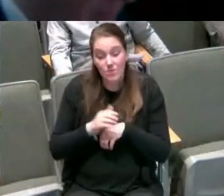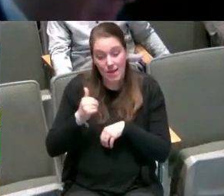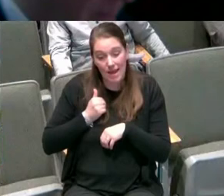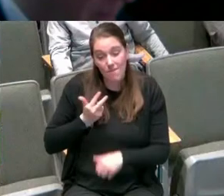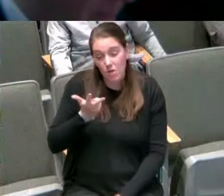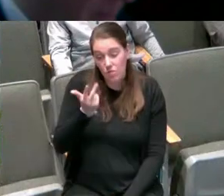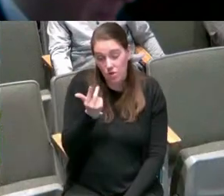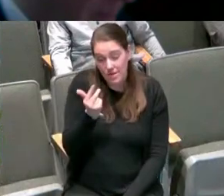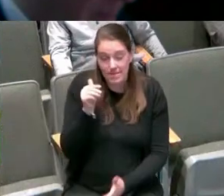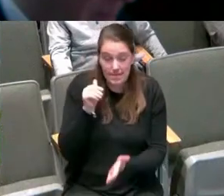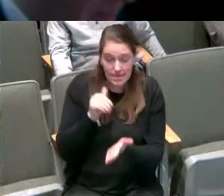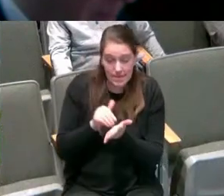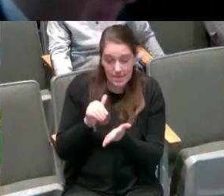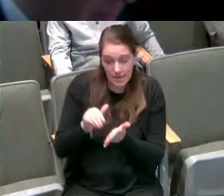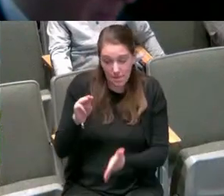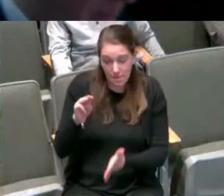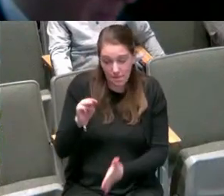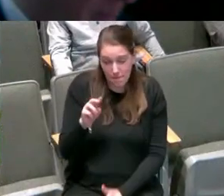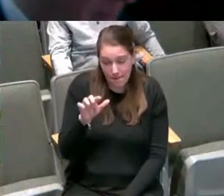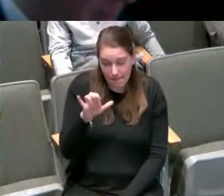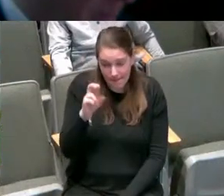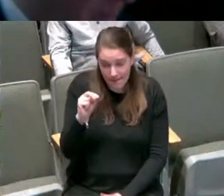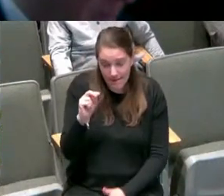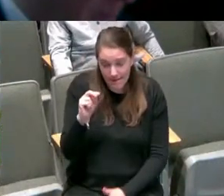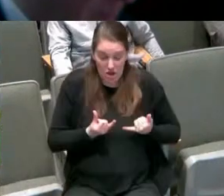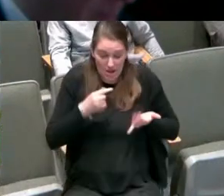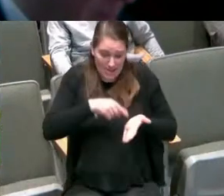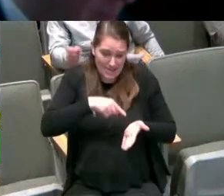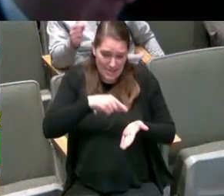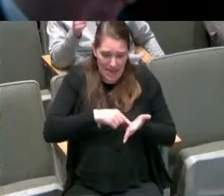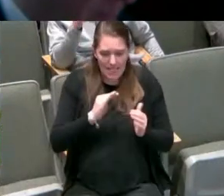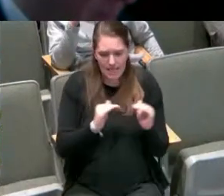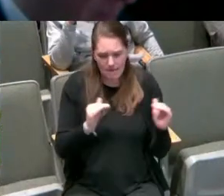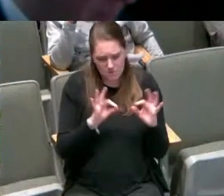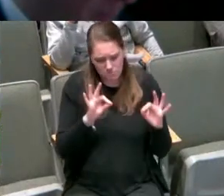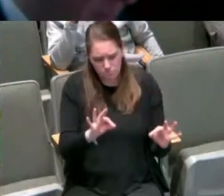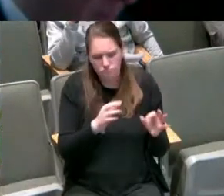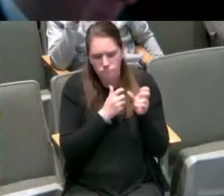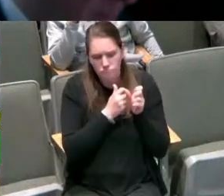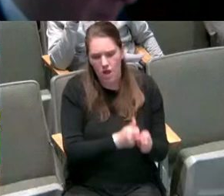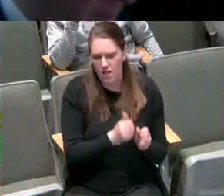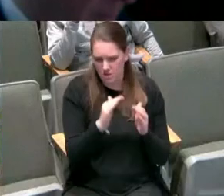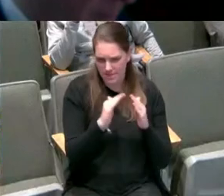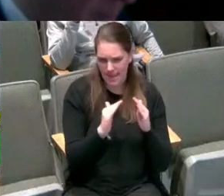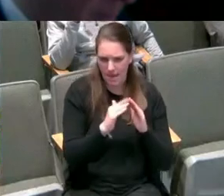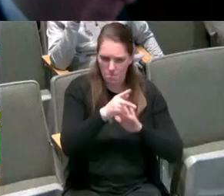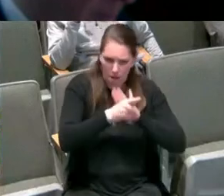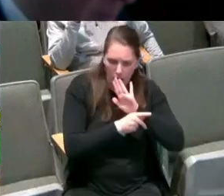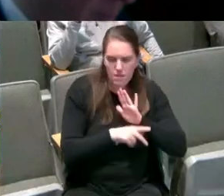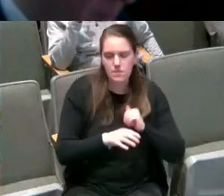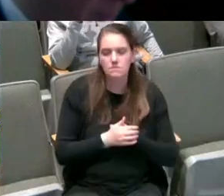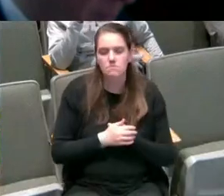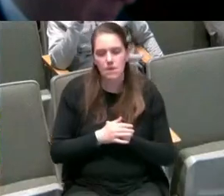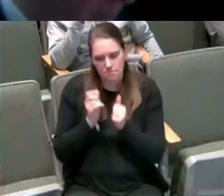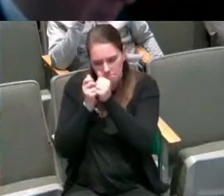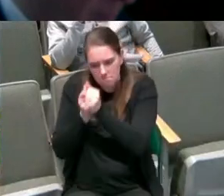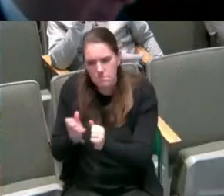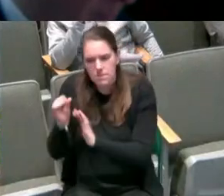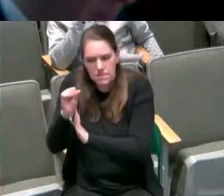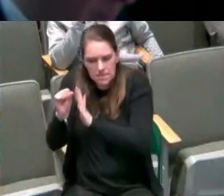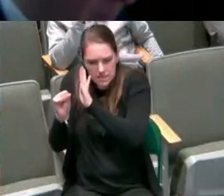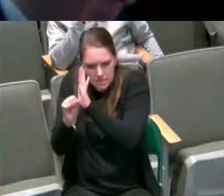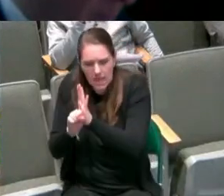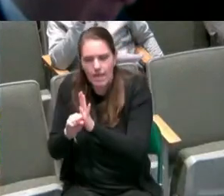dollars current debt levels are well within the town's established policy limits and are well within the state statutory limit for